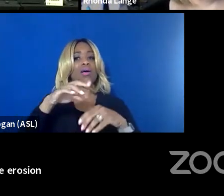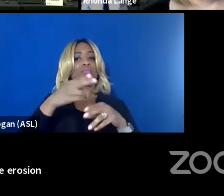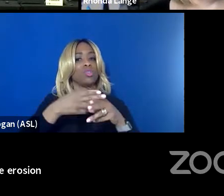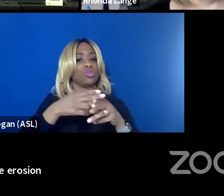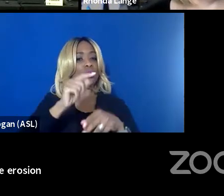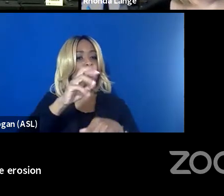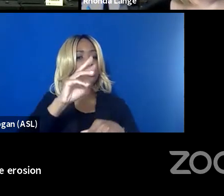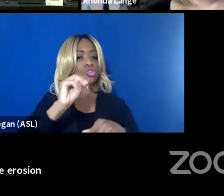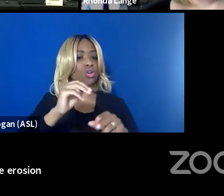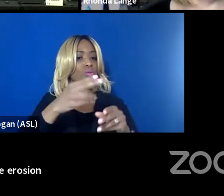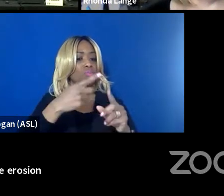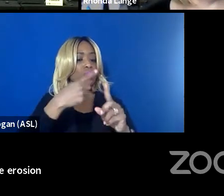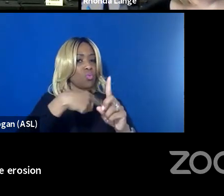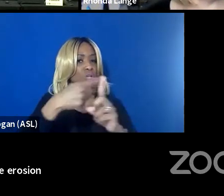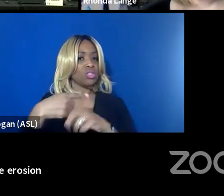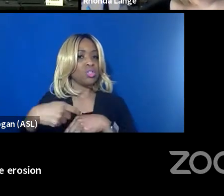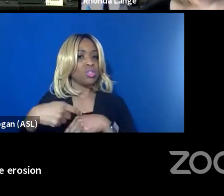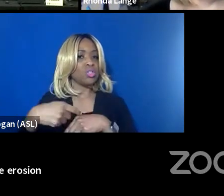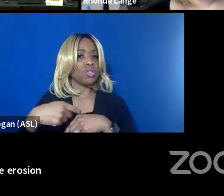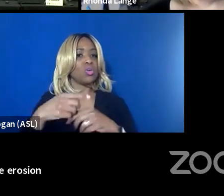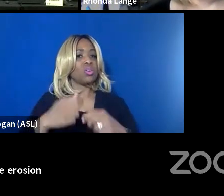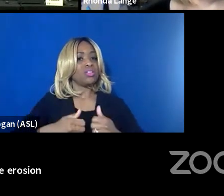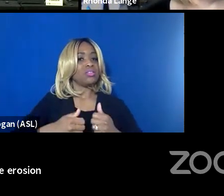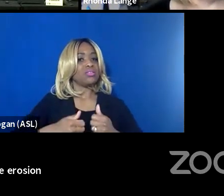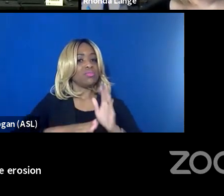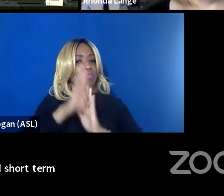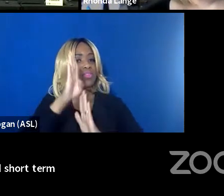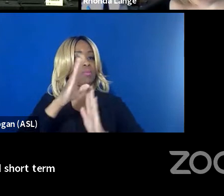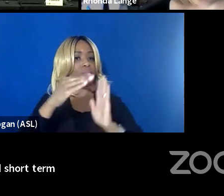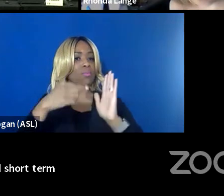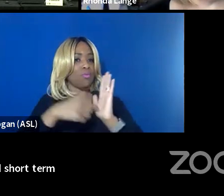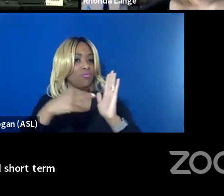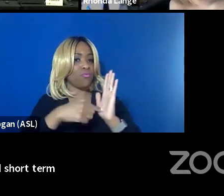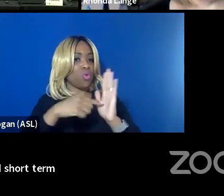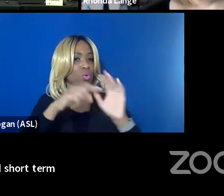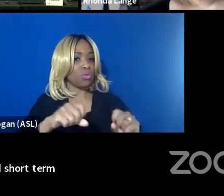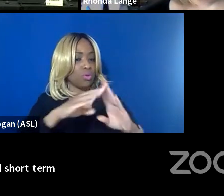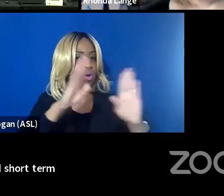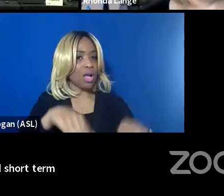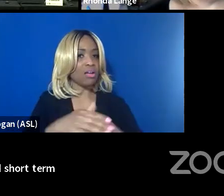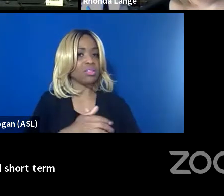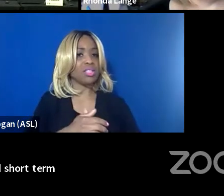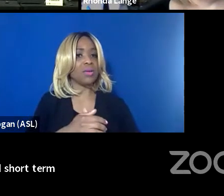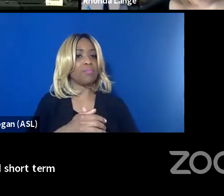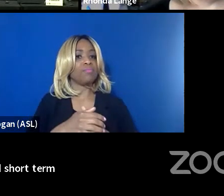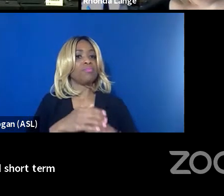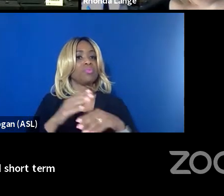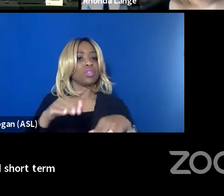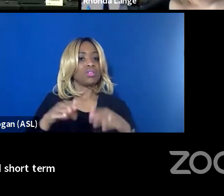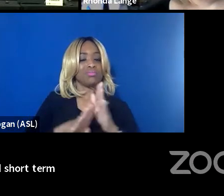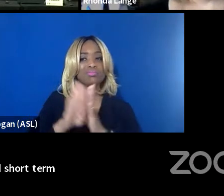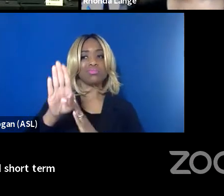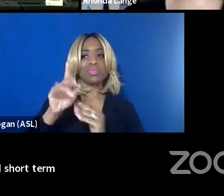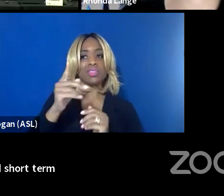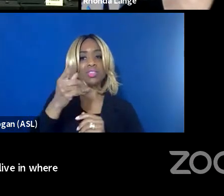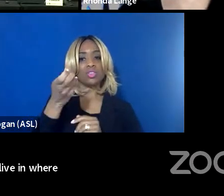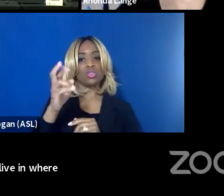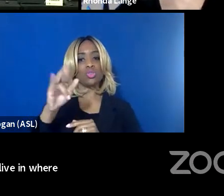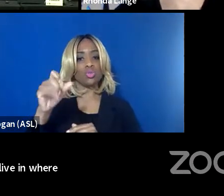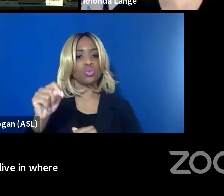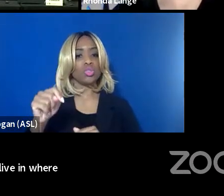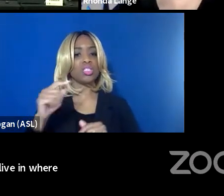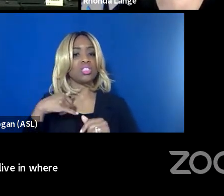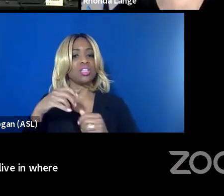developing affordable housing, allowing workers to live in the same community where they work, reviving the tourism economy, creating jobs that attract,